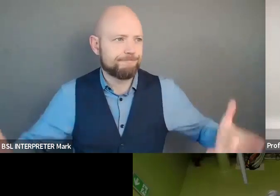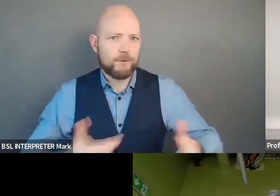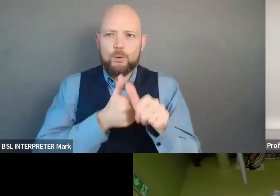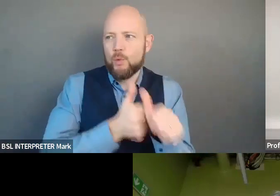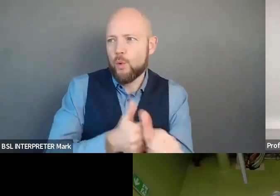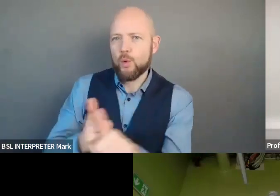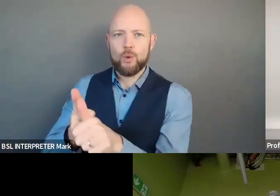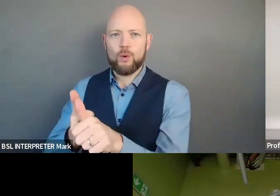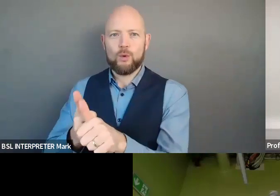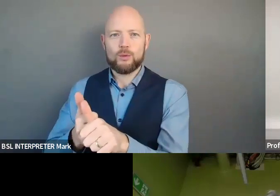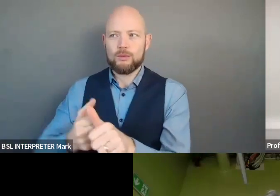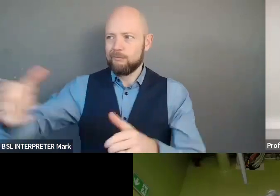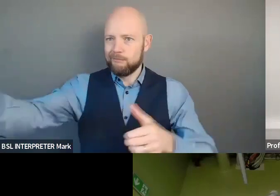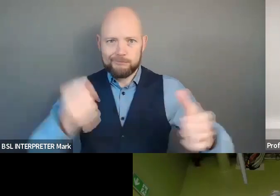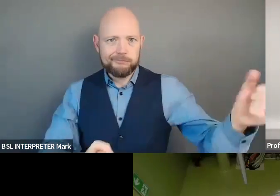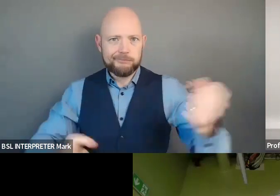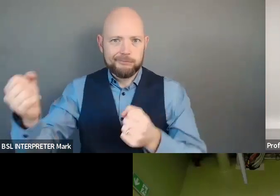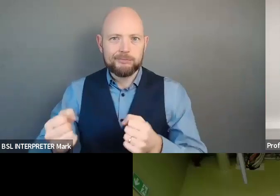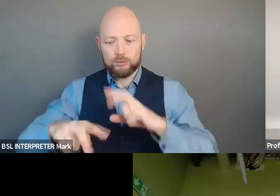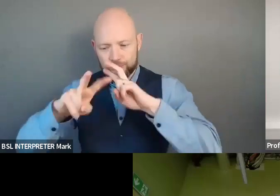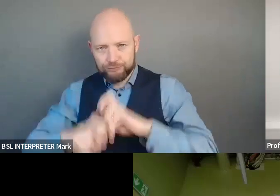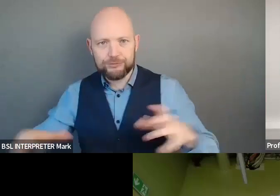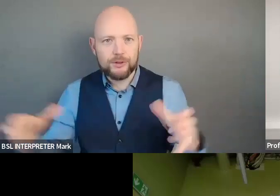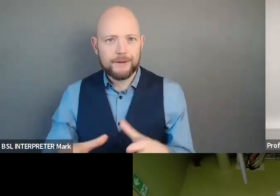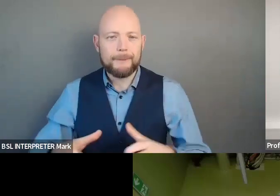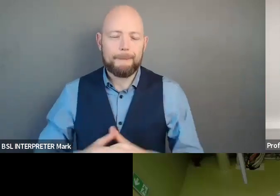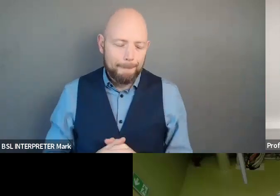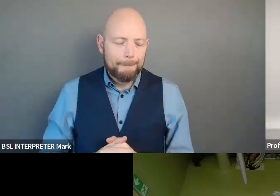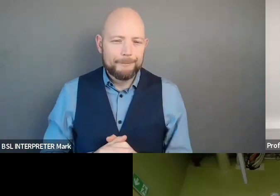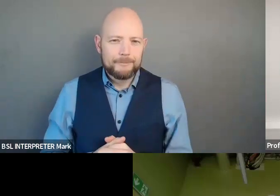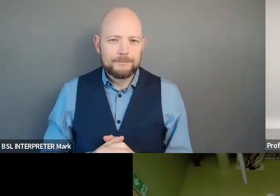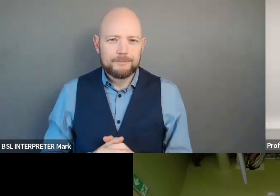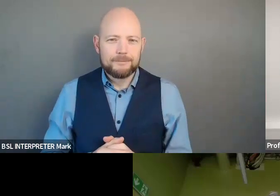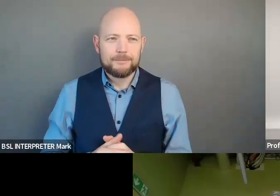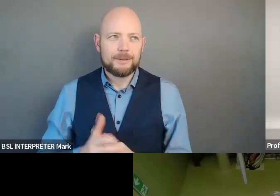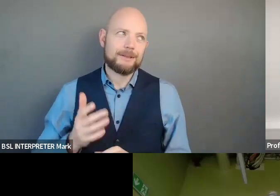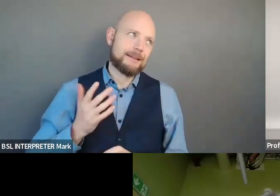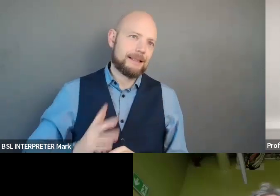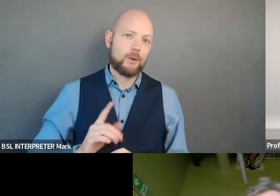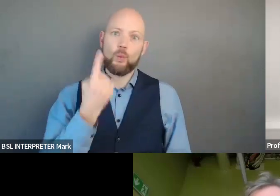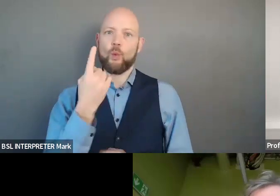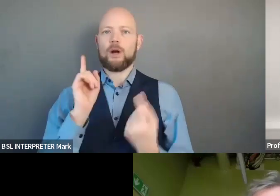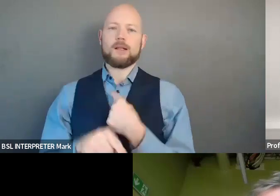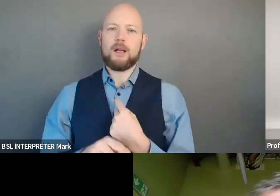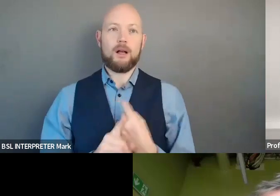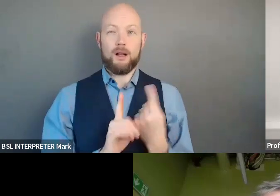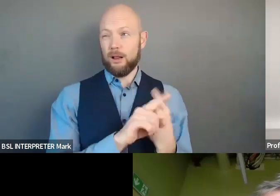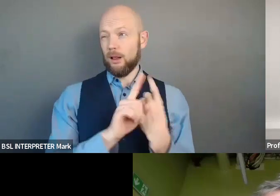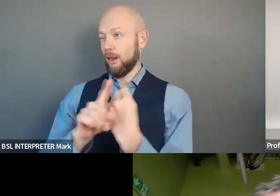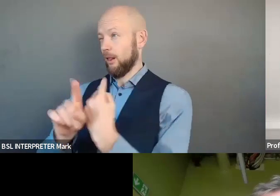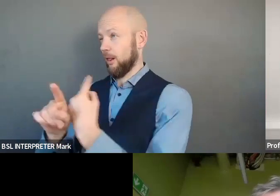research workforce. Talked a little bit about that, but all of these things need their own answer.